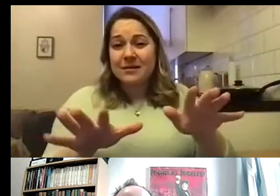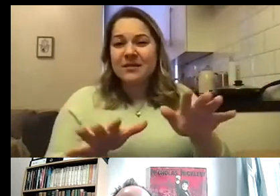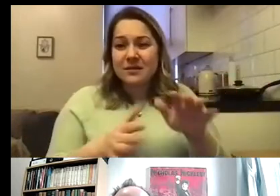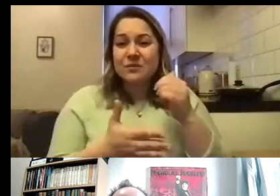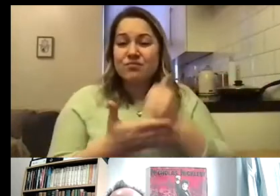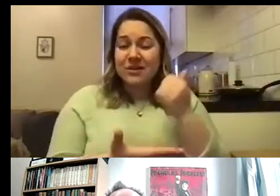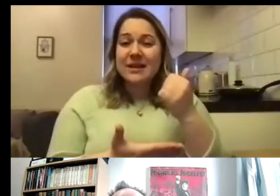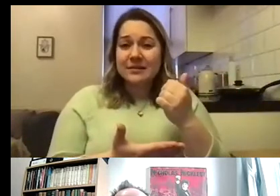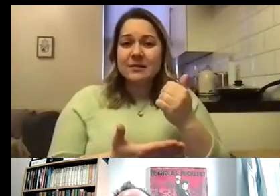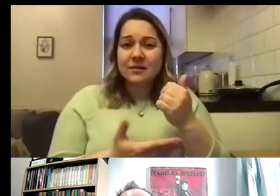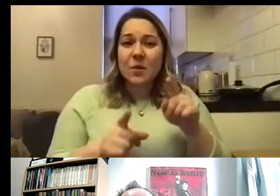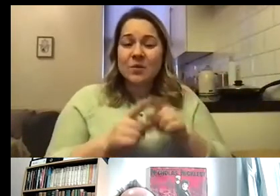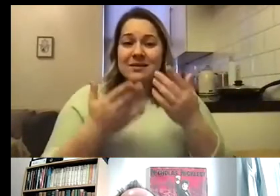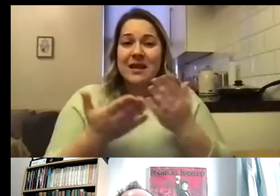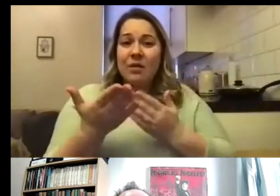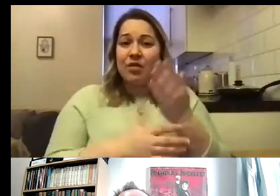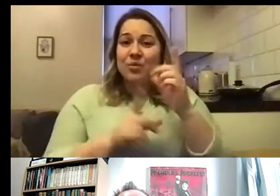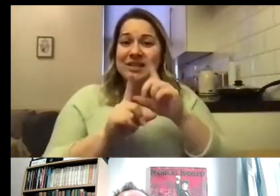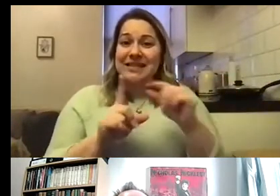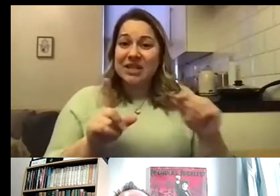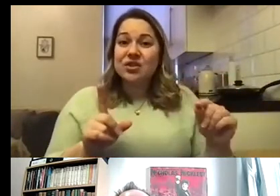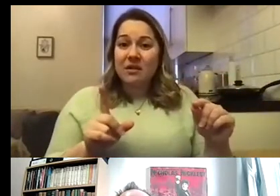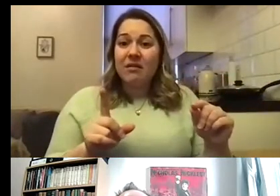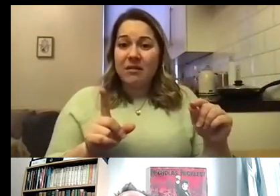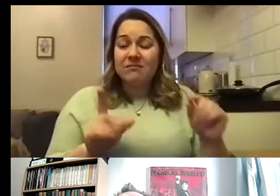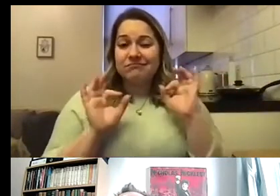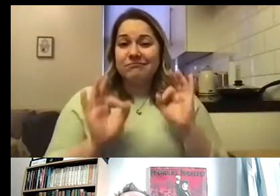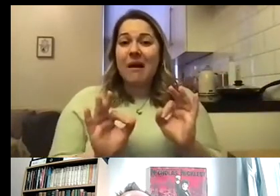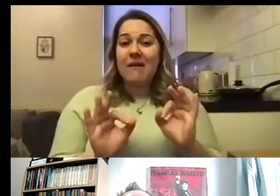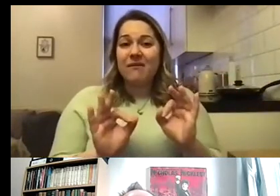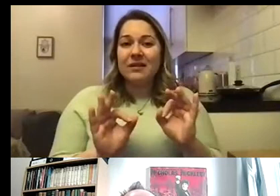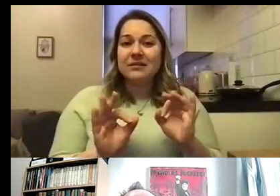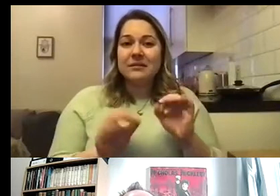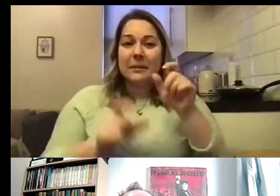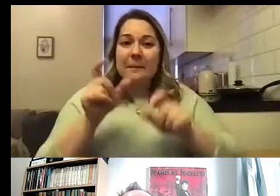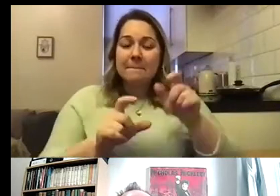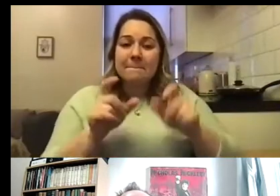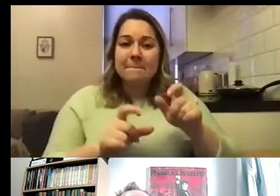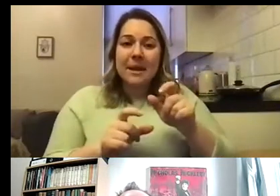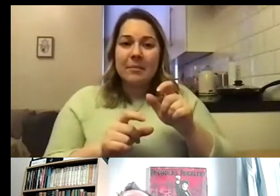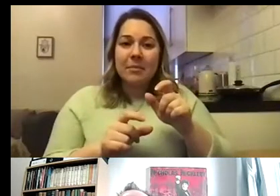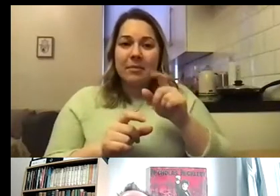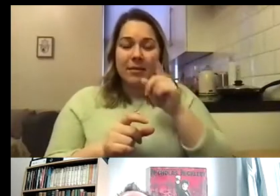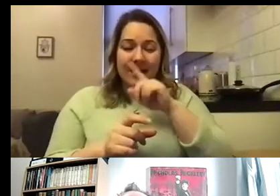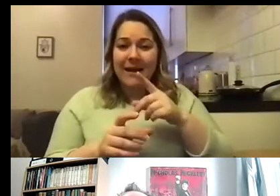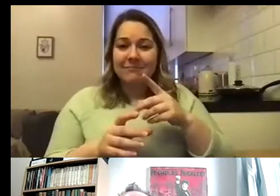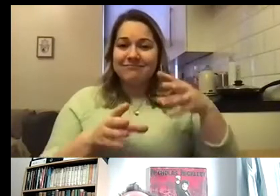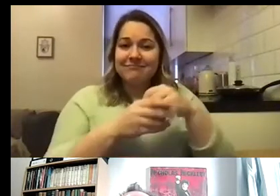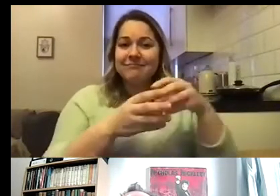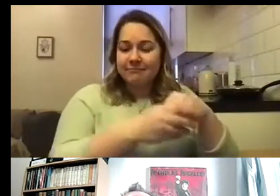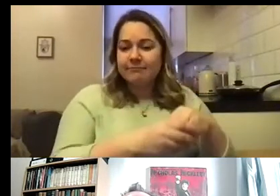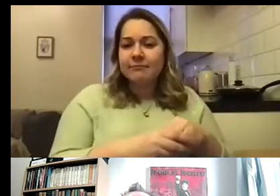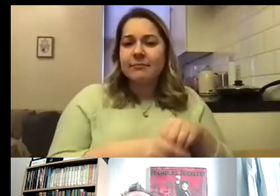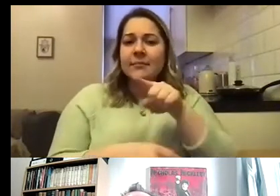especially having sort of digital platforms like that, that I think people can start to fill in those gaps as well. What's the name of the